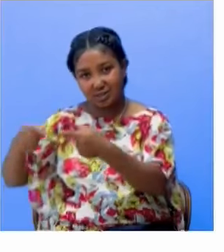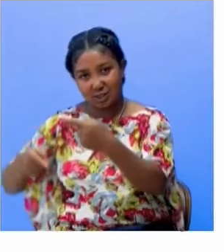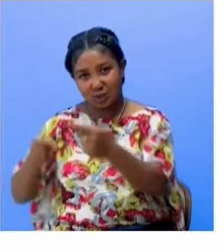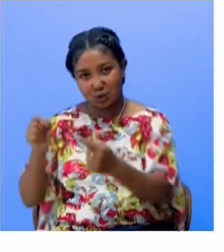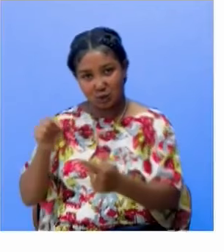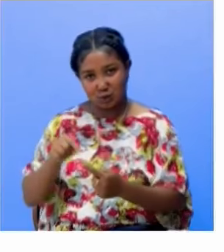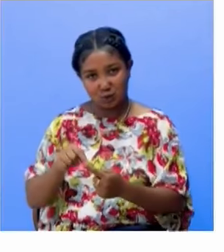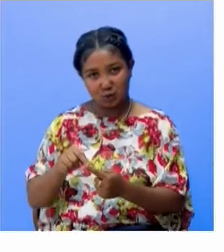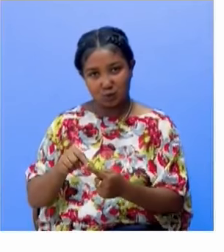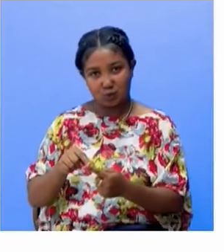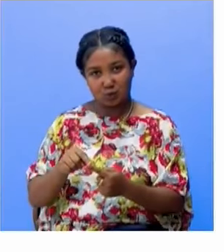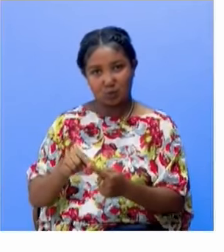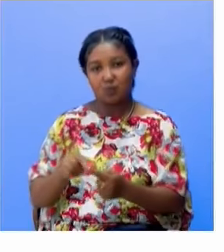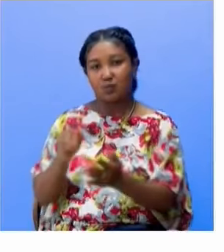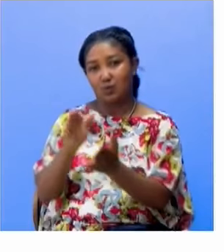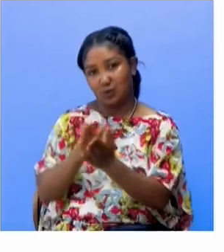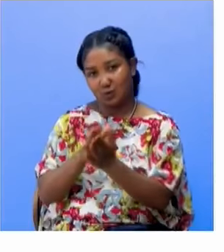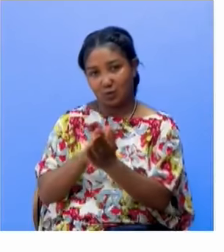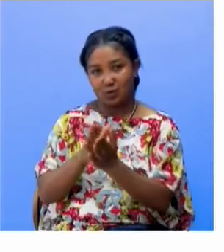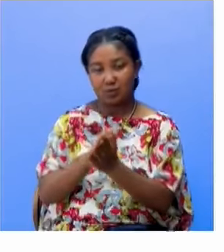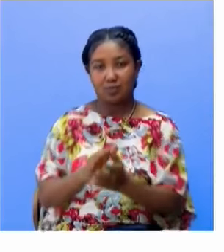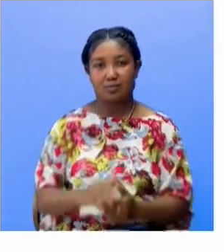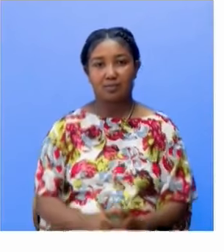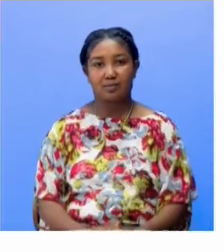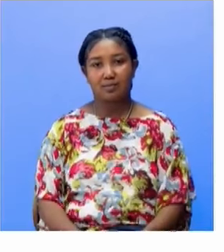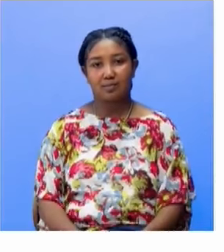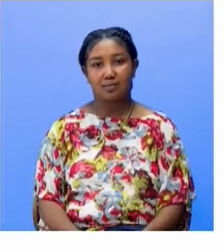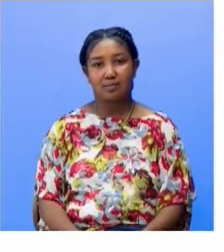to school